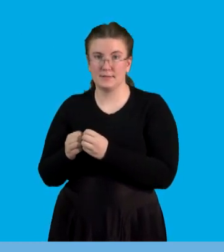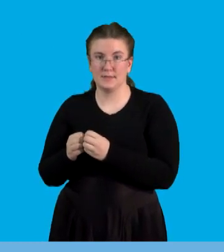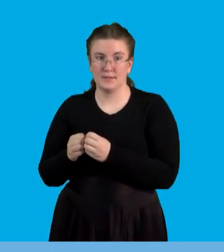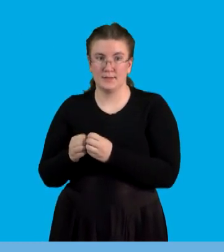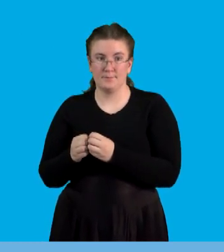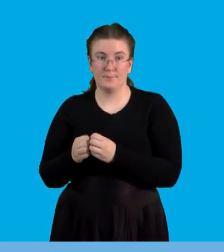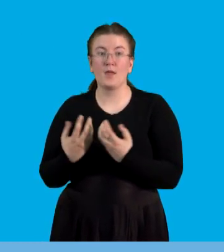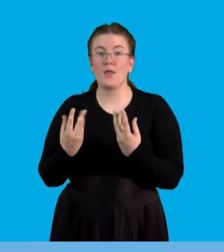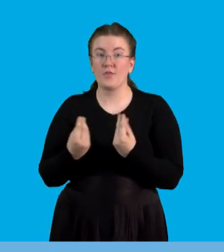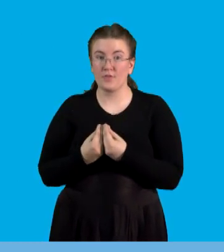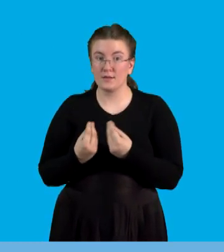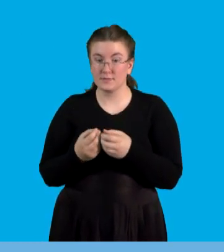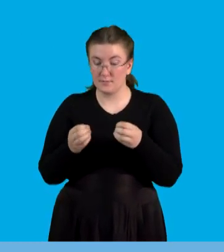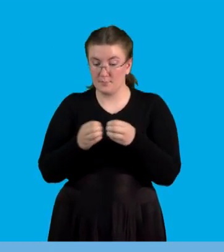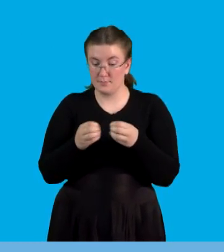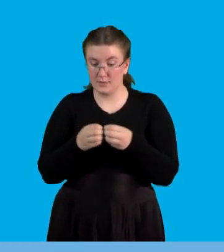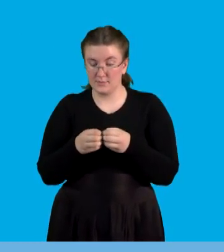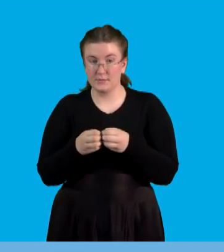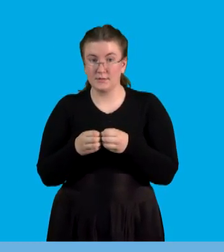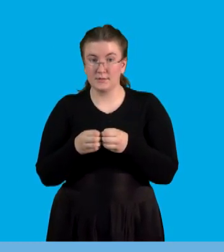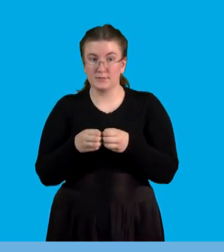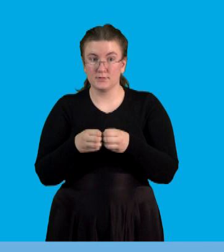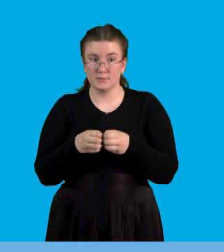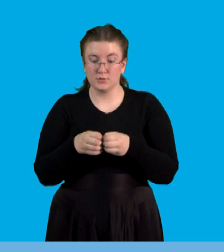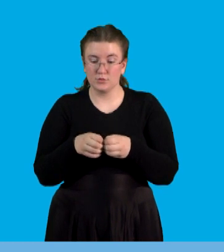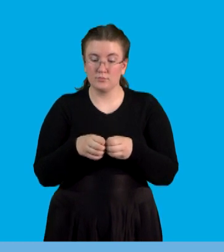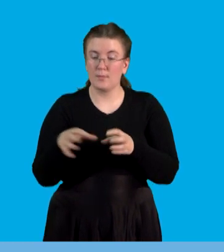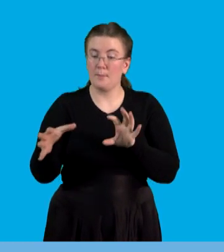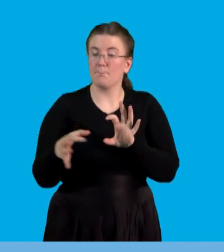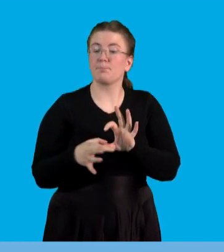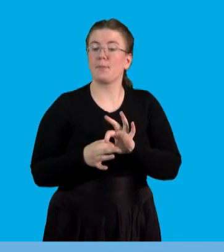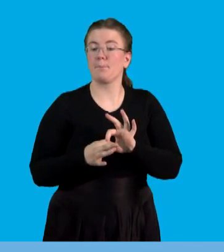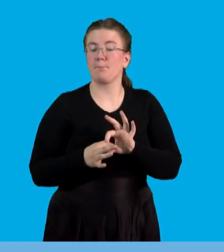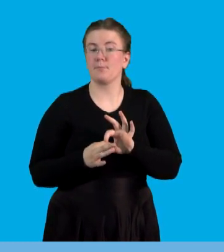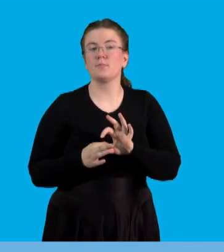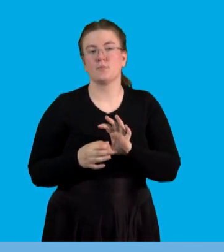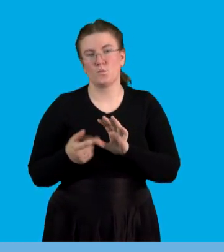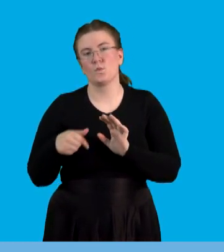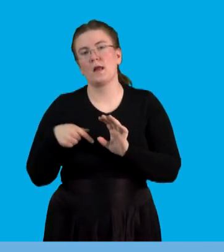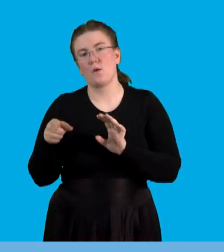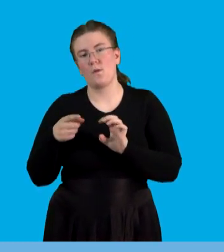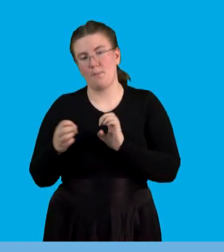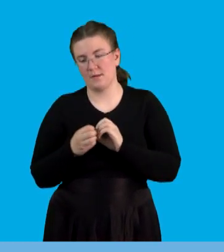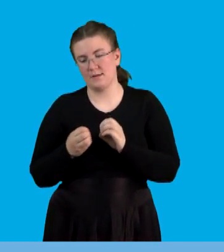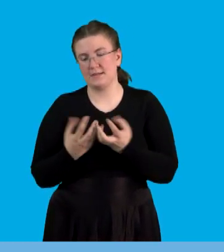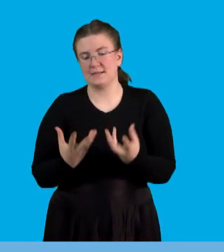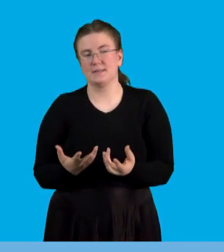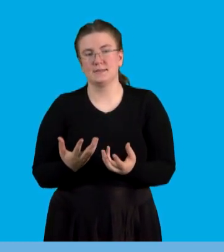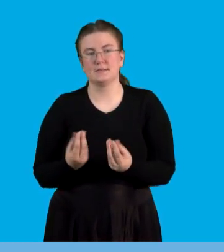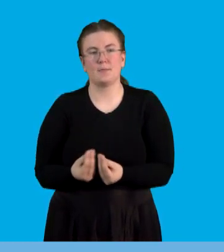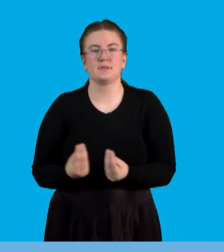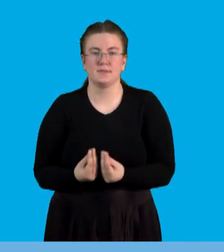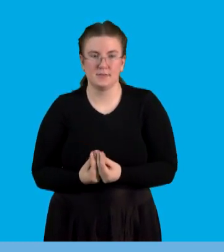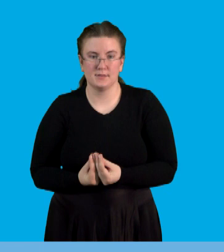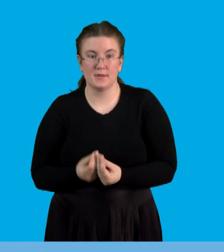substances. So substances that are attracted by magnet are known as magnetic substances. And substances